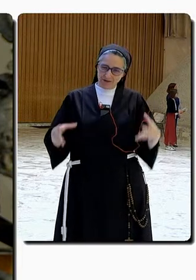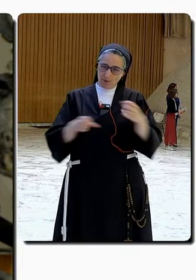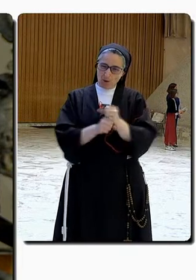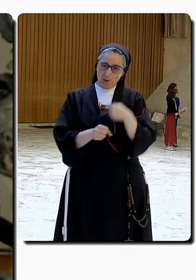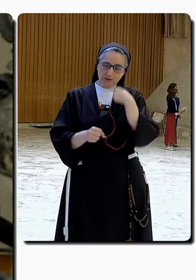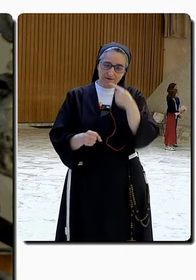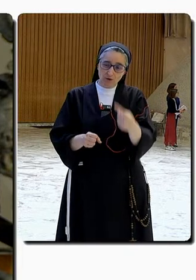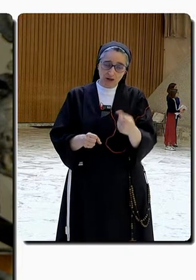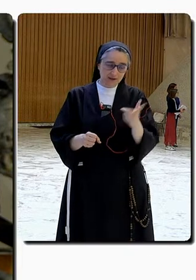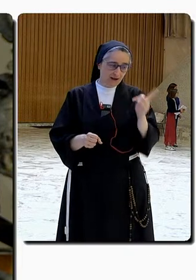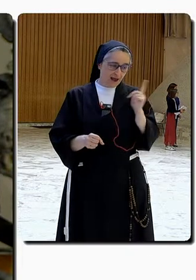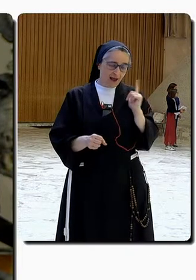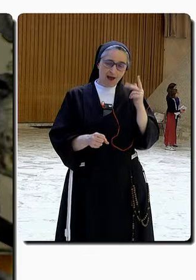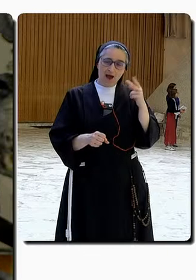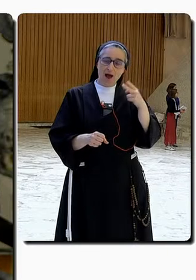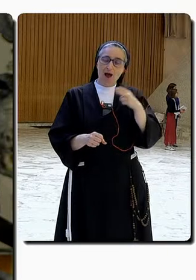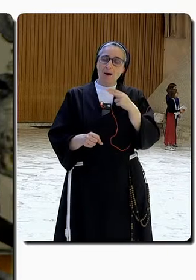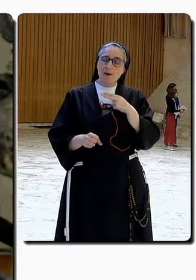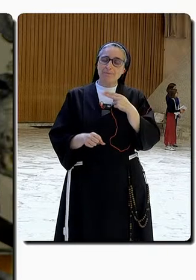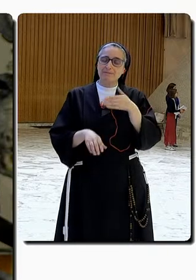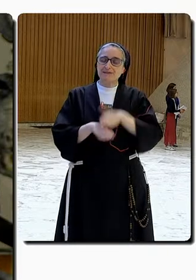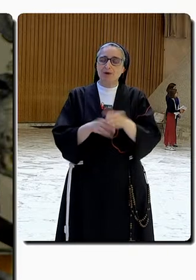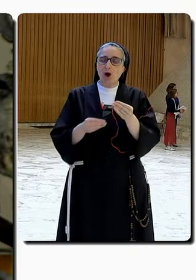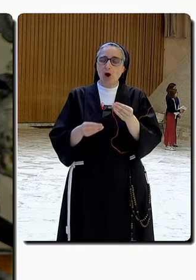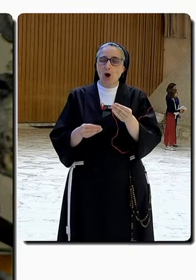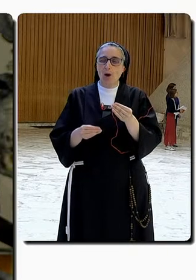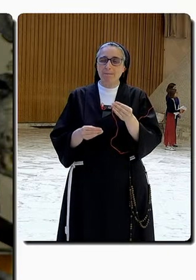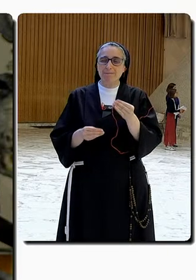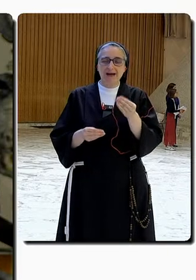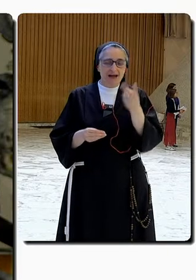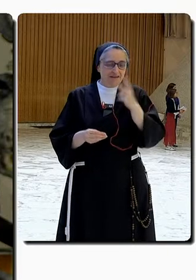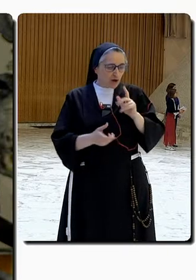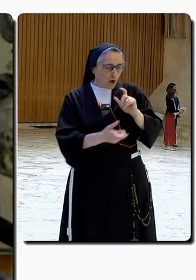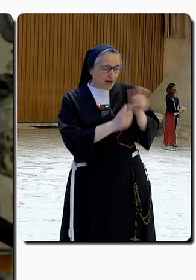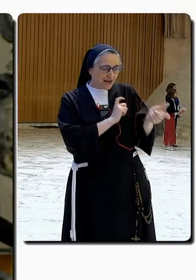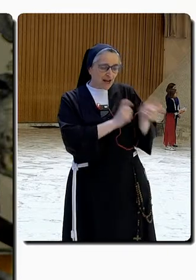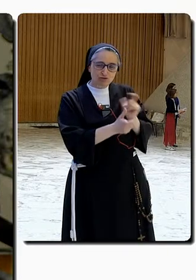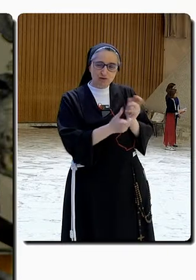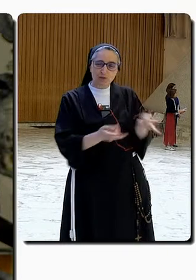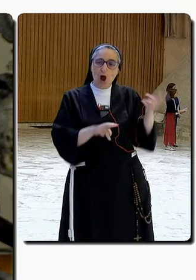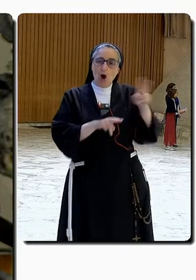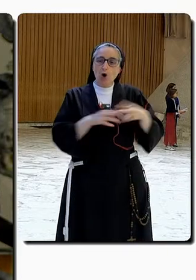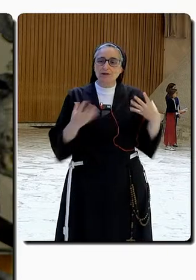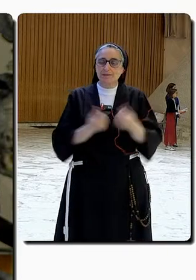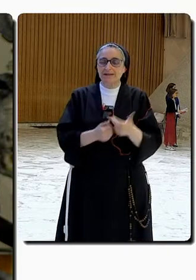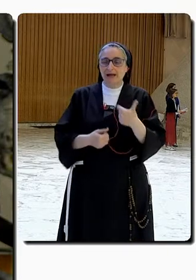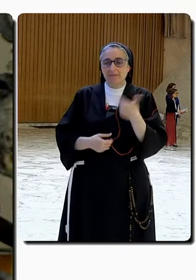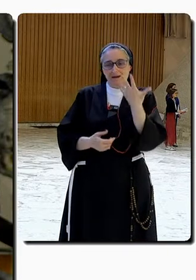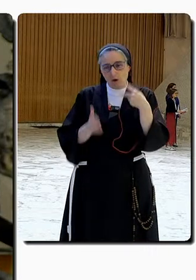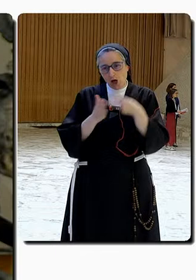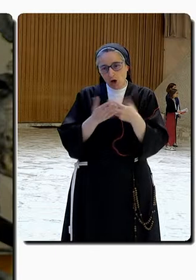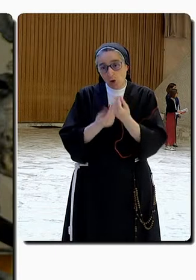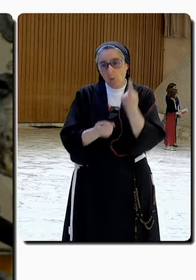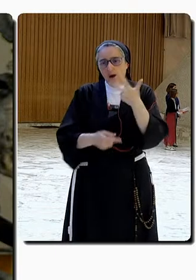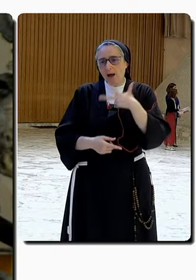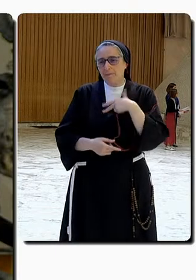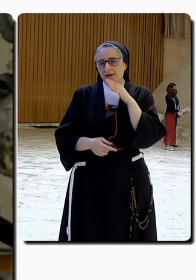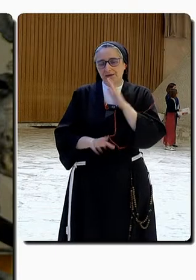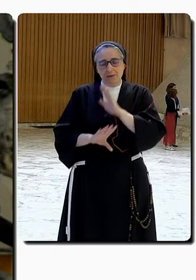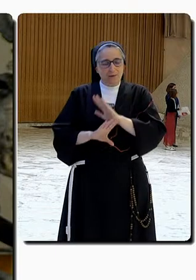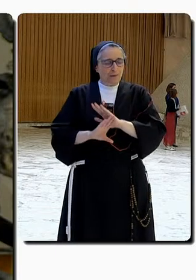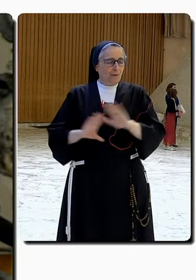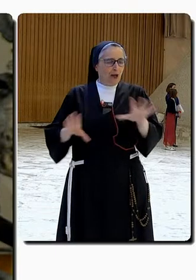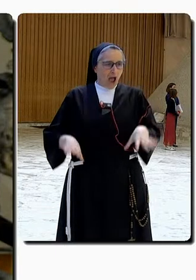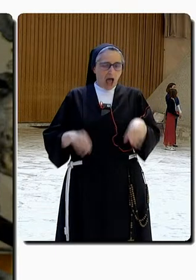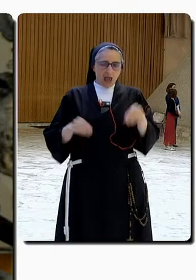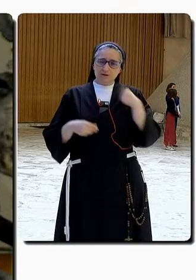the tremendous benefits of mutual complementarity with elderly priests, parish priests. In the beginning, we invite him